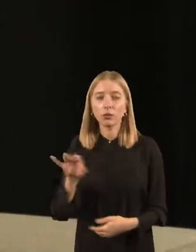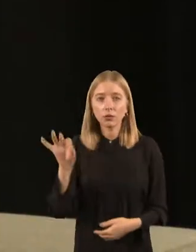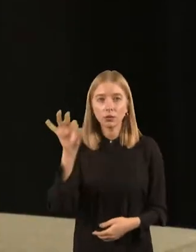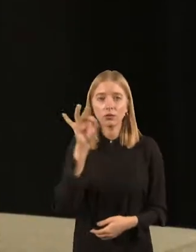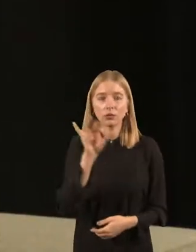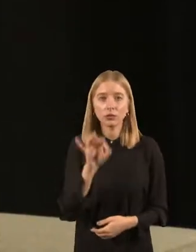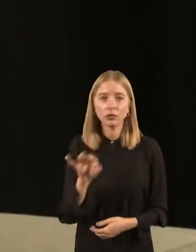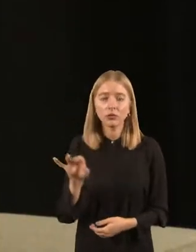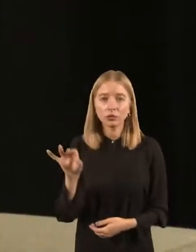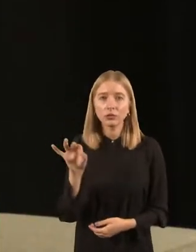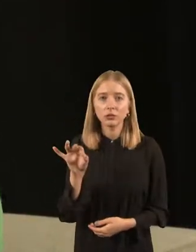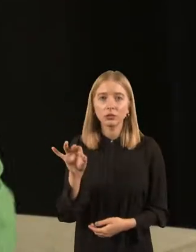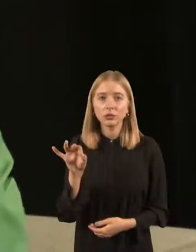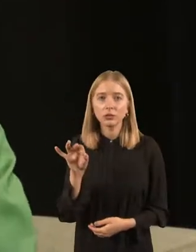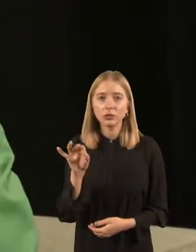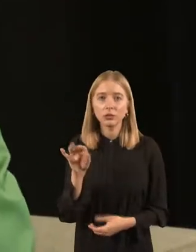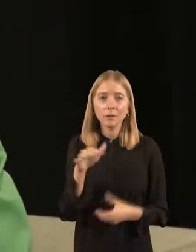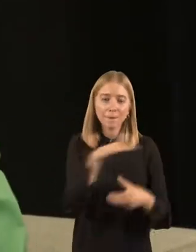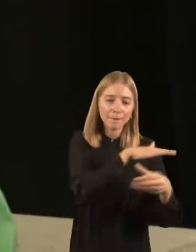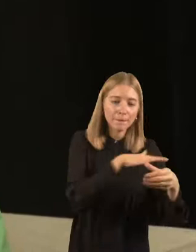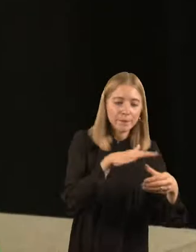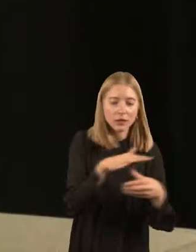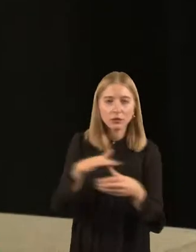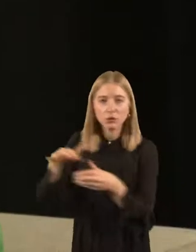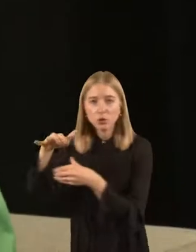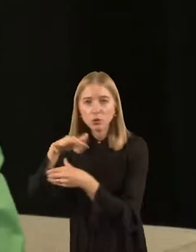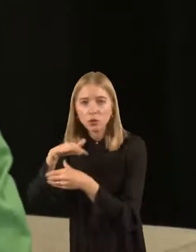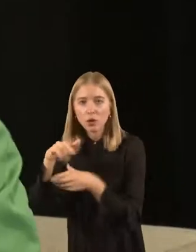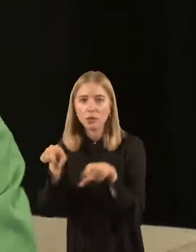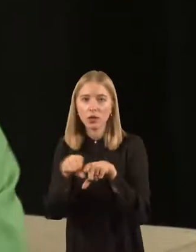offers some very useful